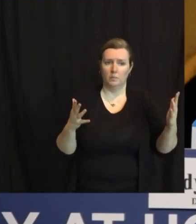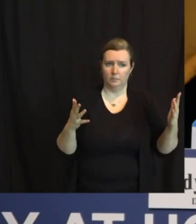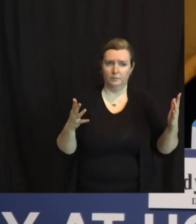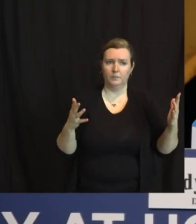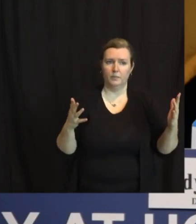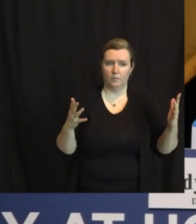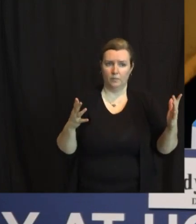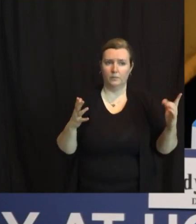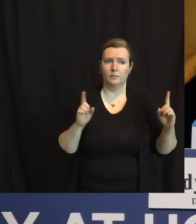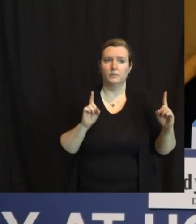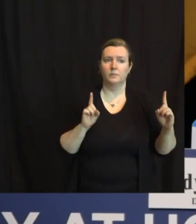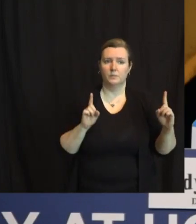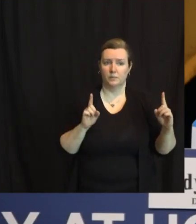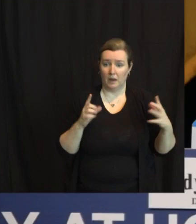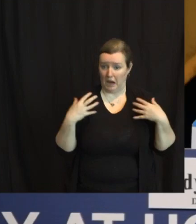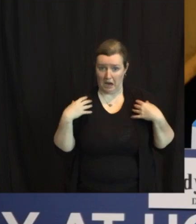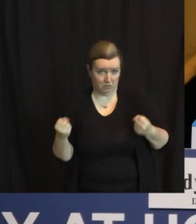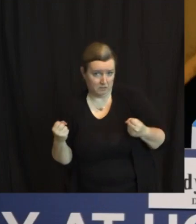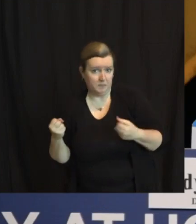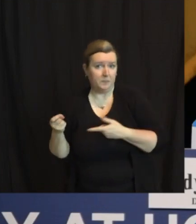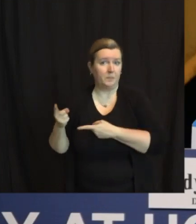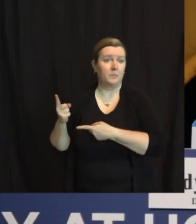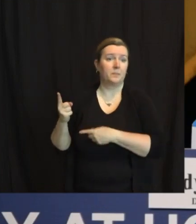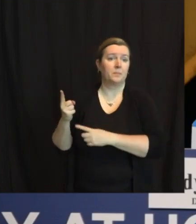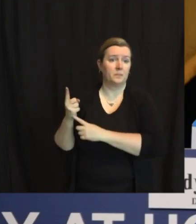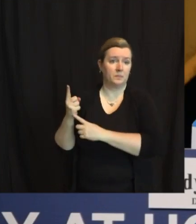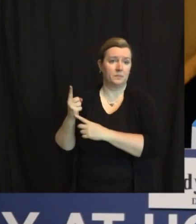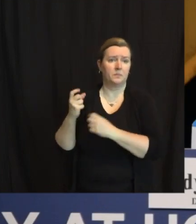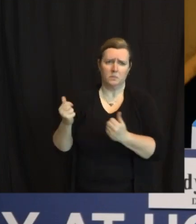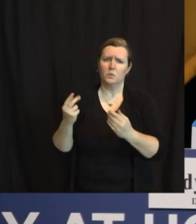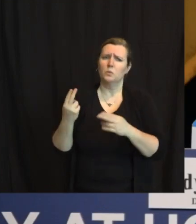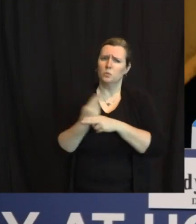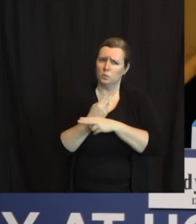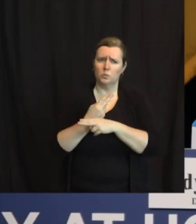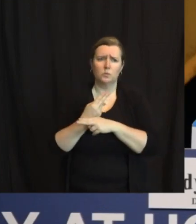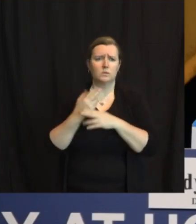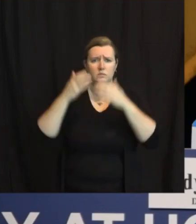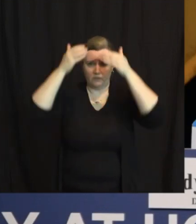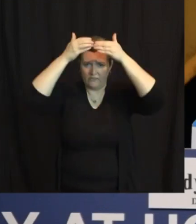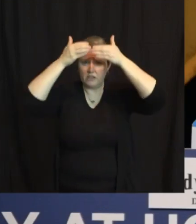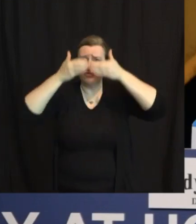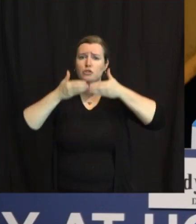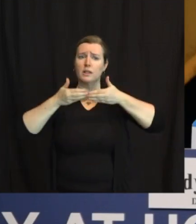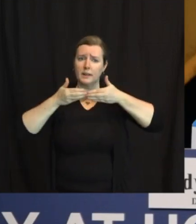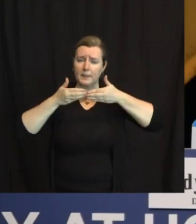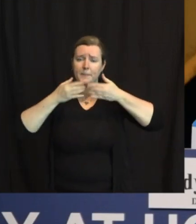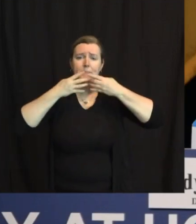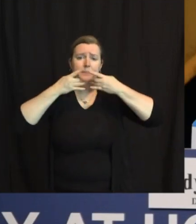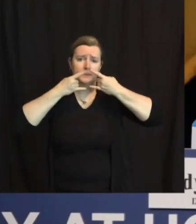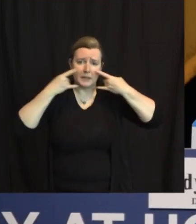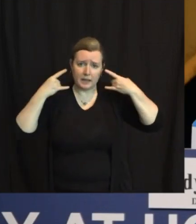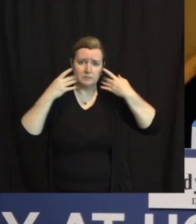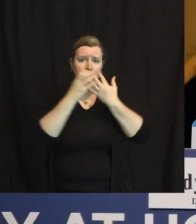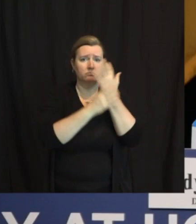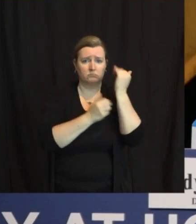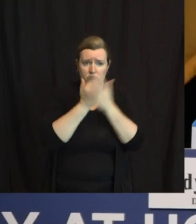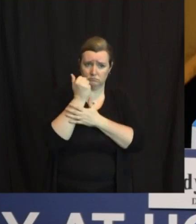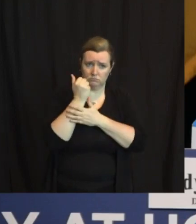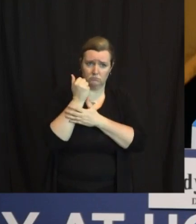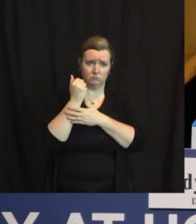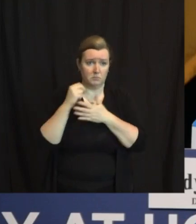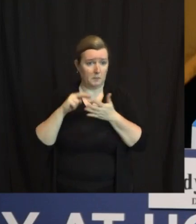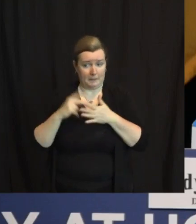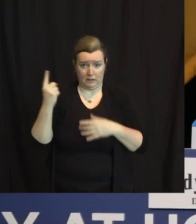And individuals should be able to wear appropriate protective equipment. So one healthy support person